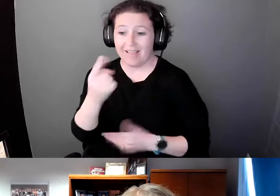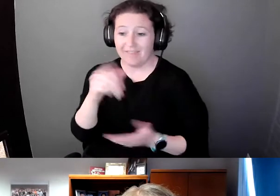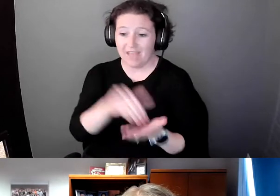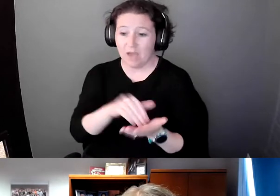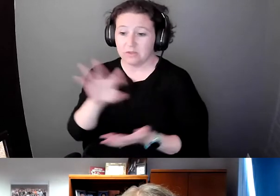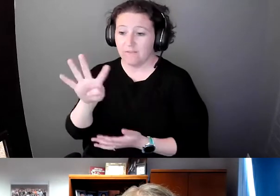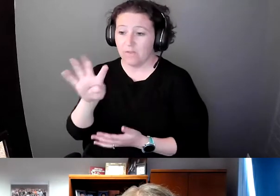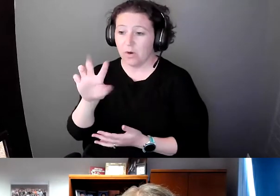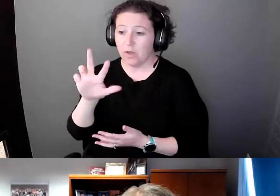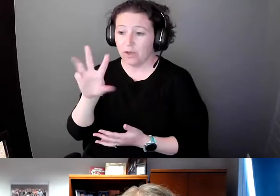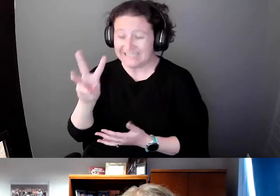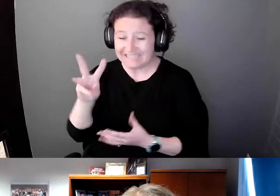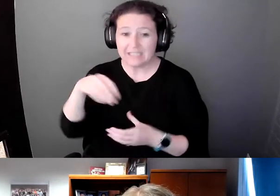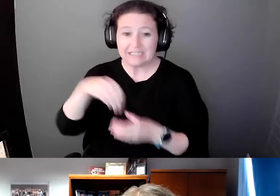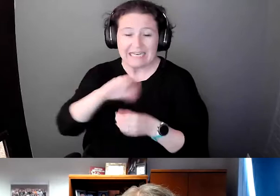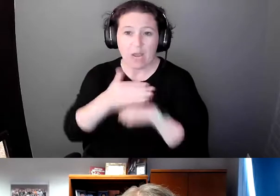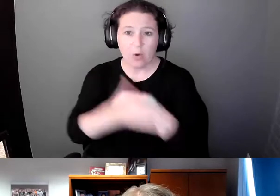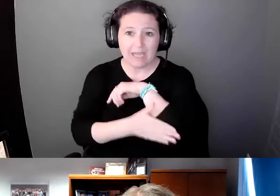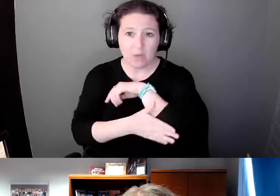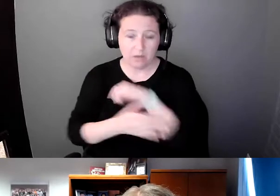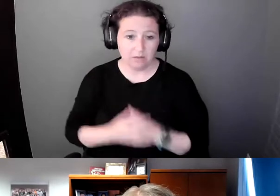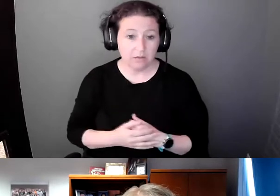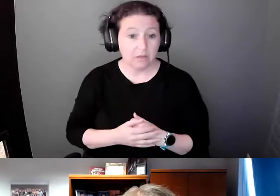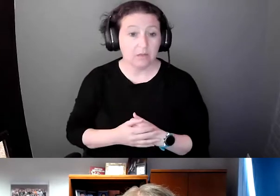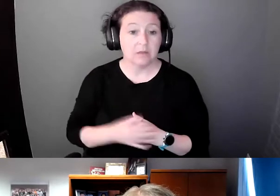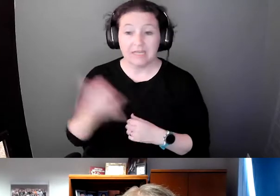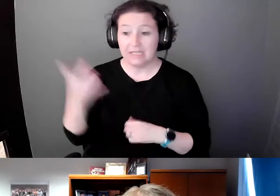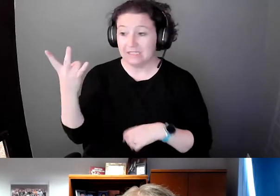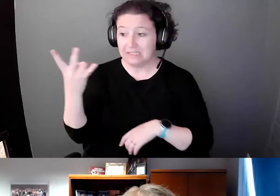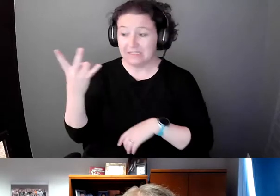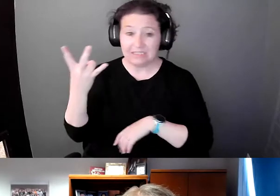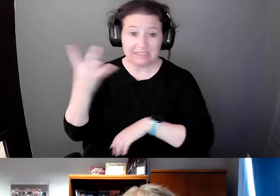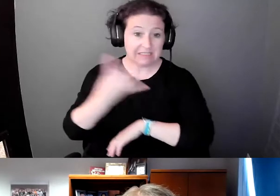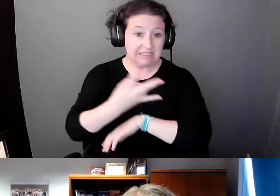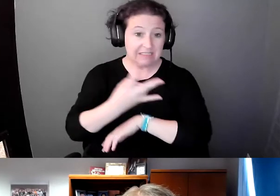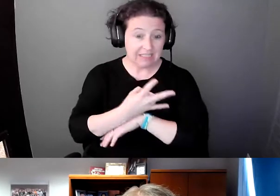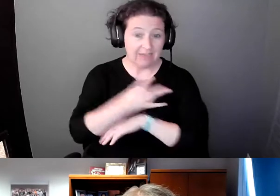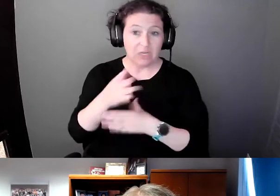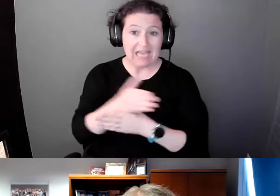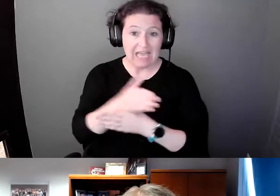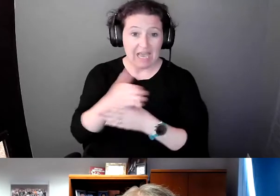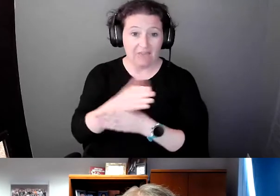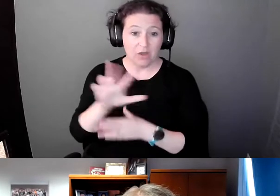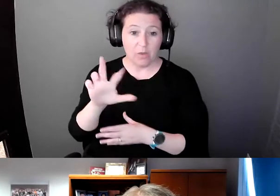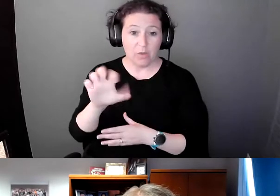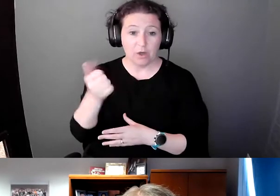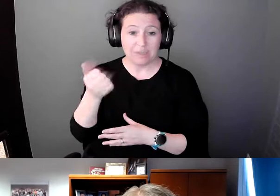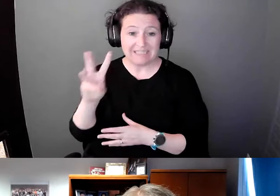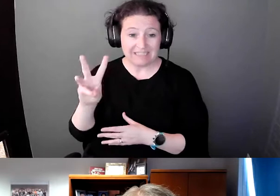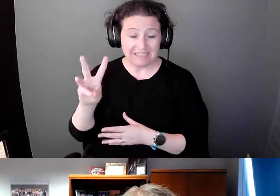111,436 in Rock Island County, and our 7-day rolling average is 316. We do have